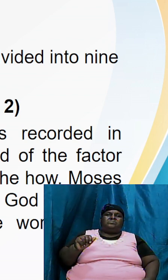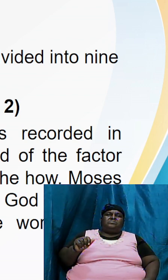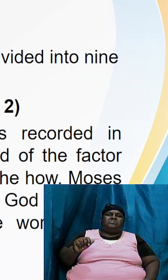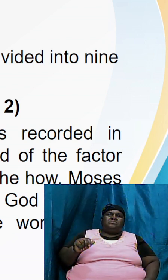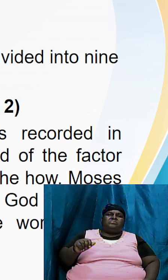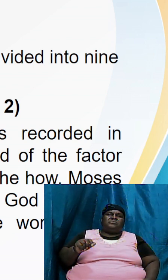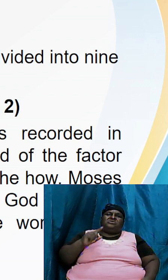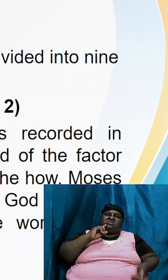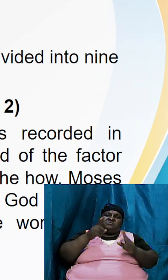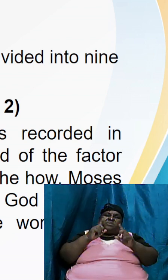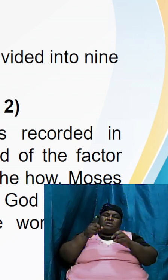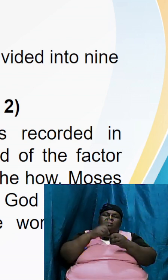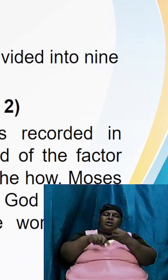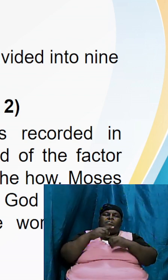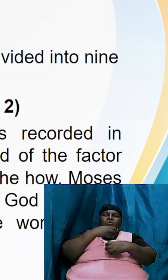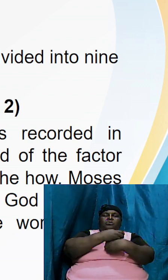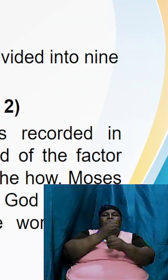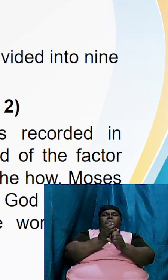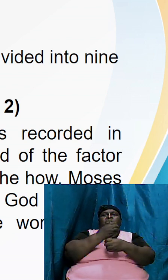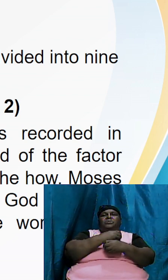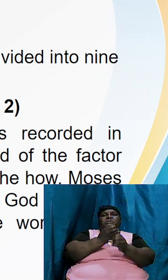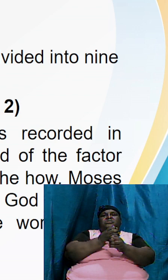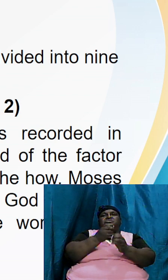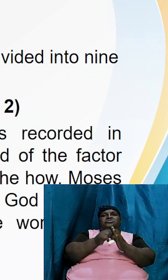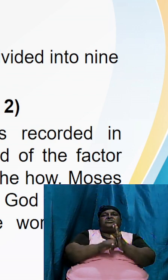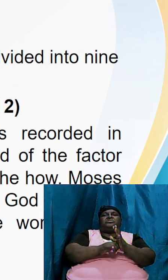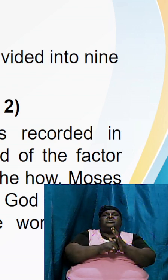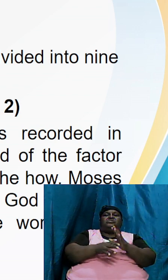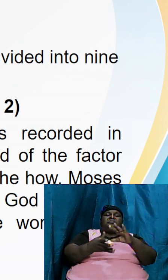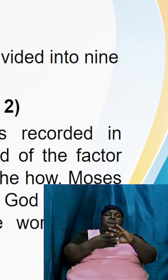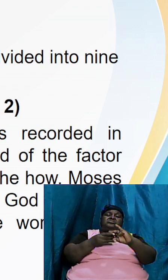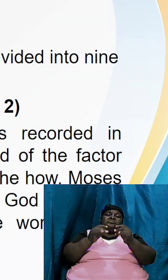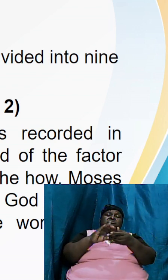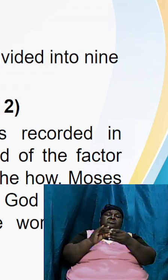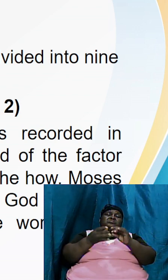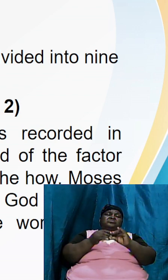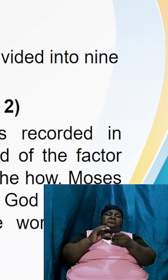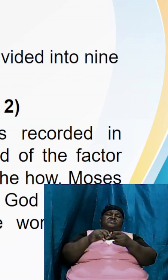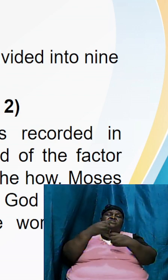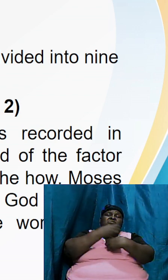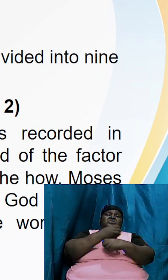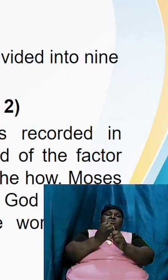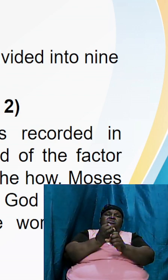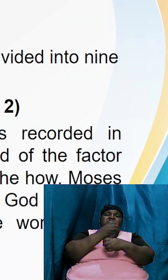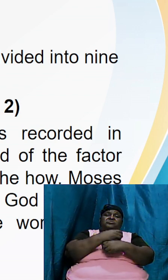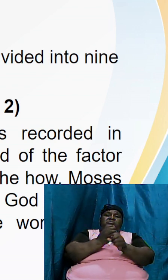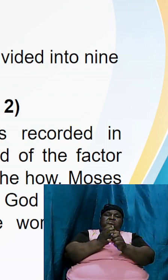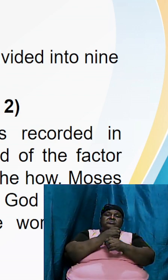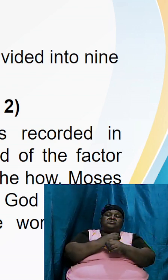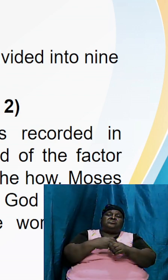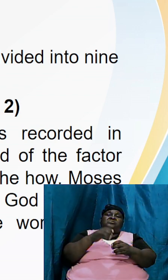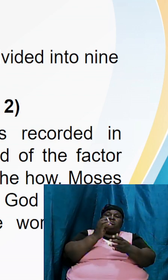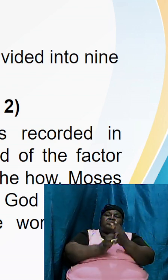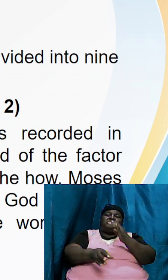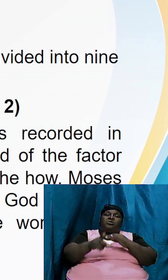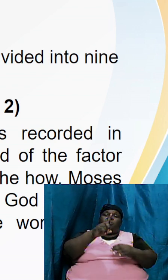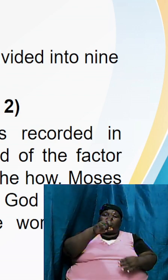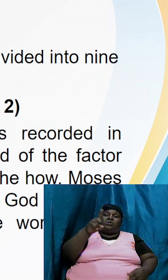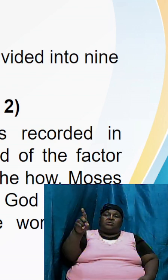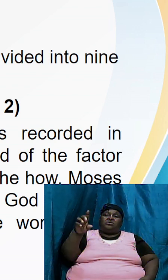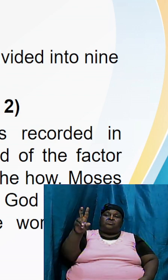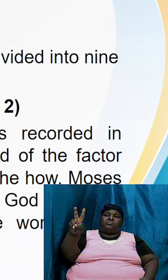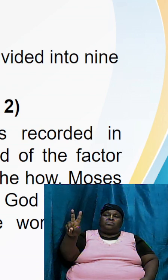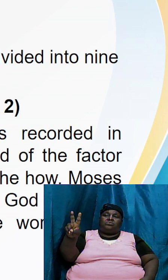talks about the creation the story of creation is recorded in chapters one and two and